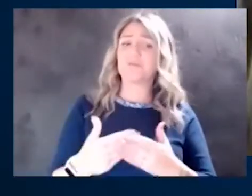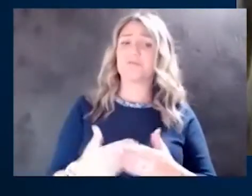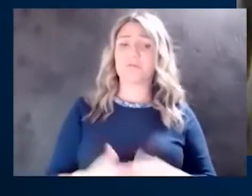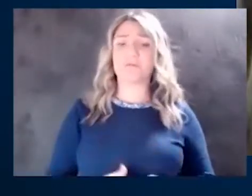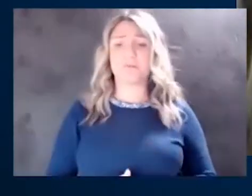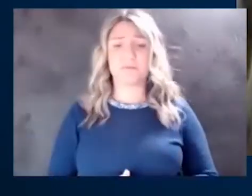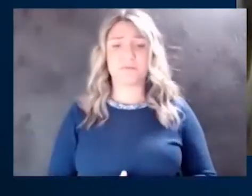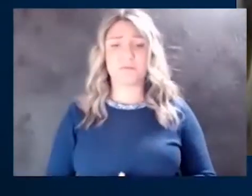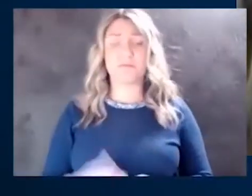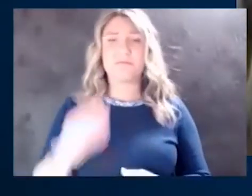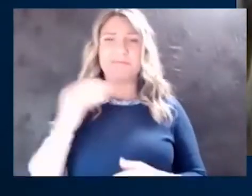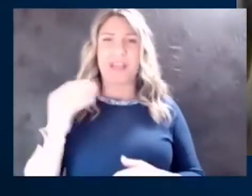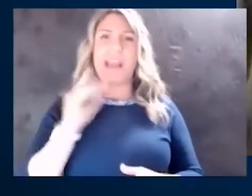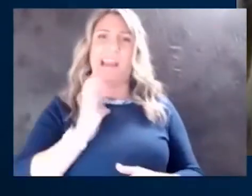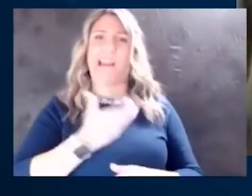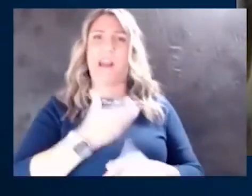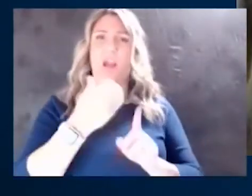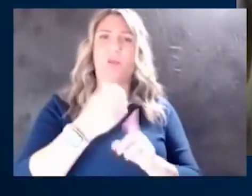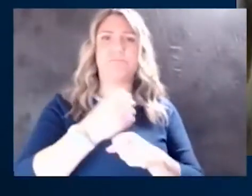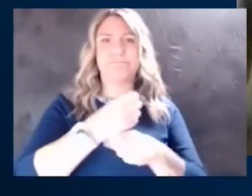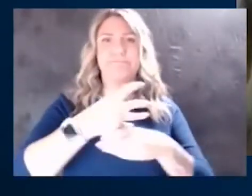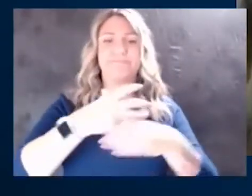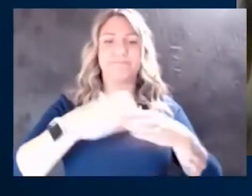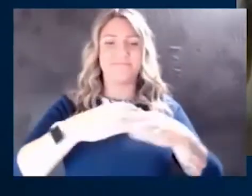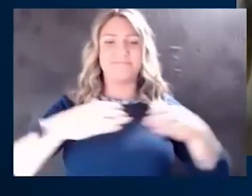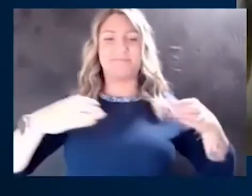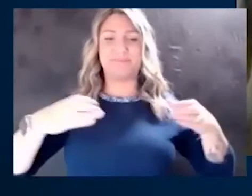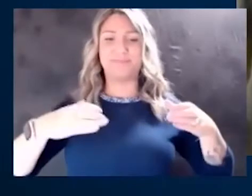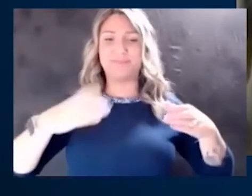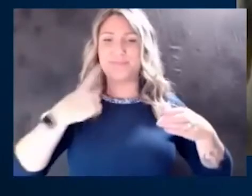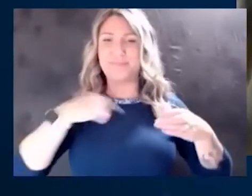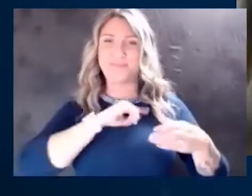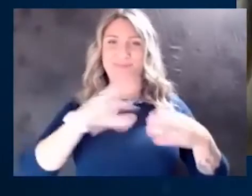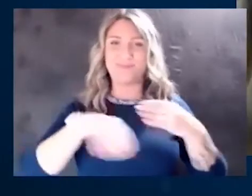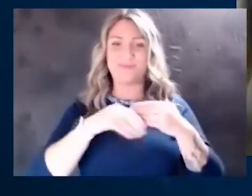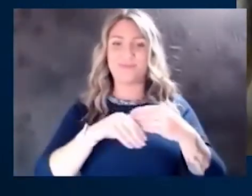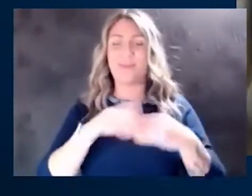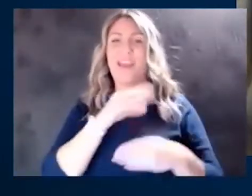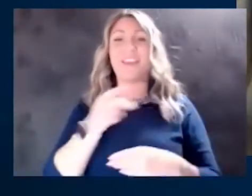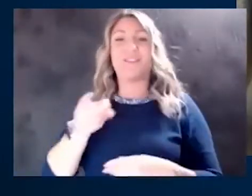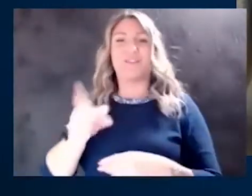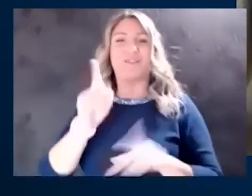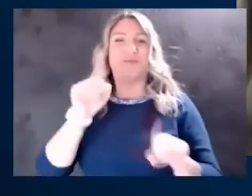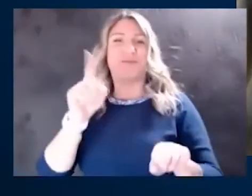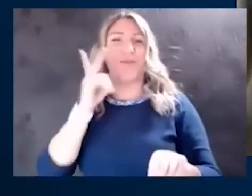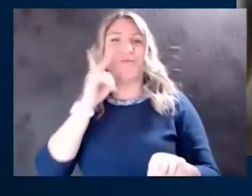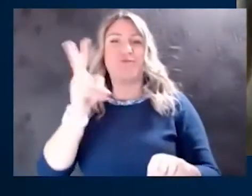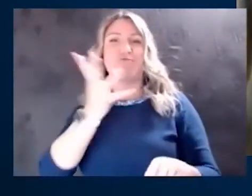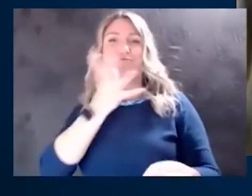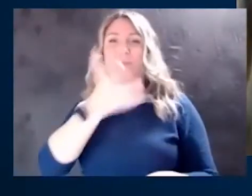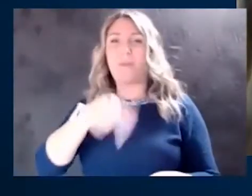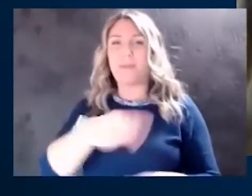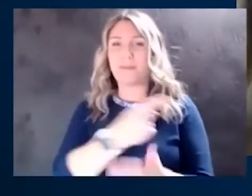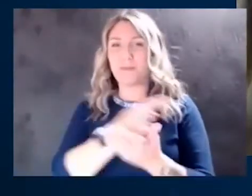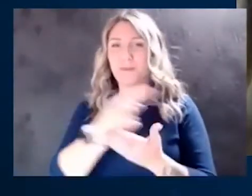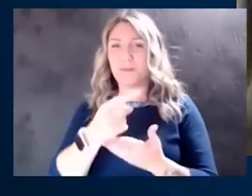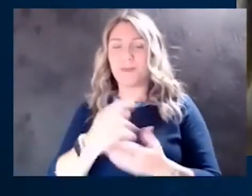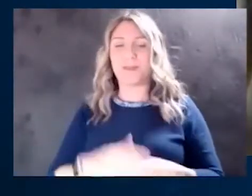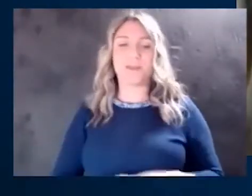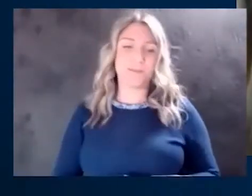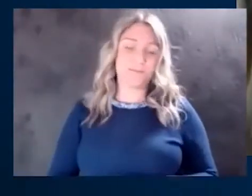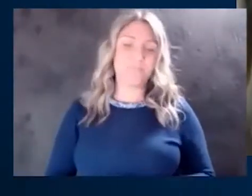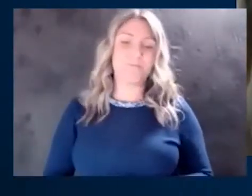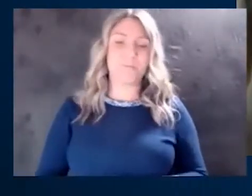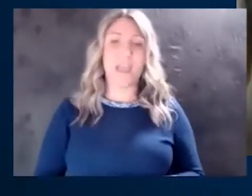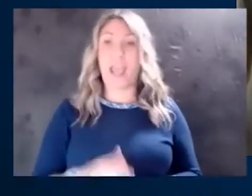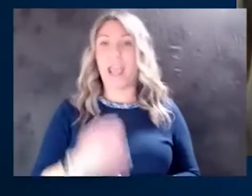have expanded our bubbles for sure. And Alice is going to see her grandmother this week. So it's, who's vaccinated also.